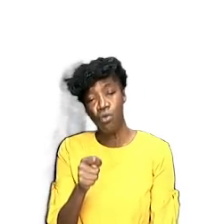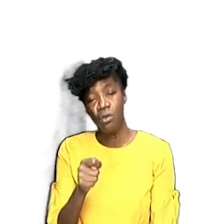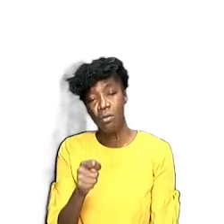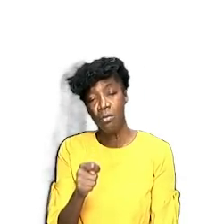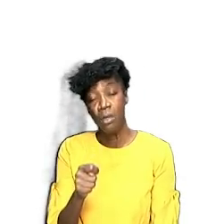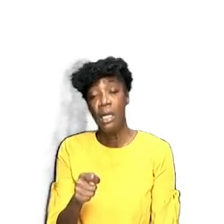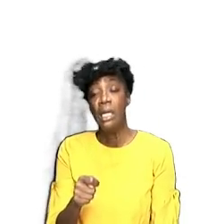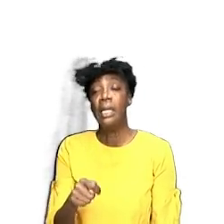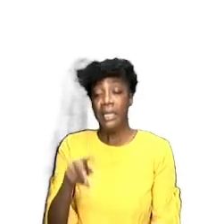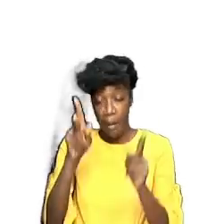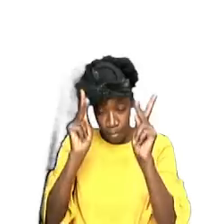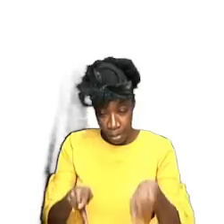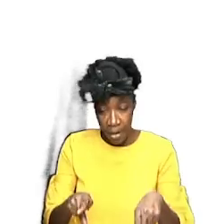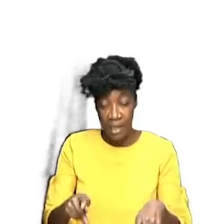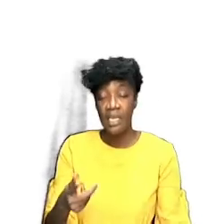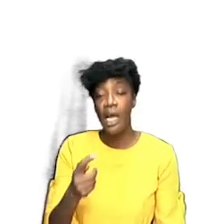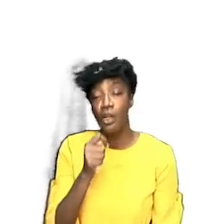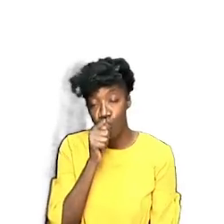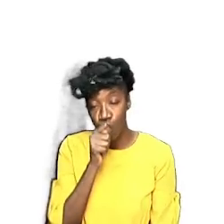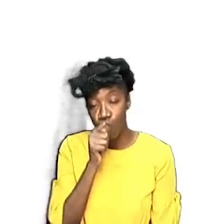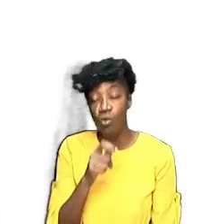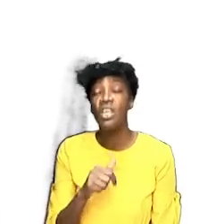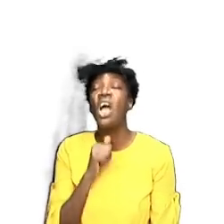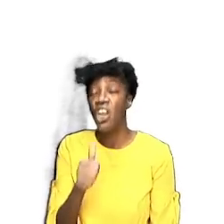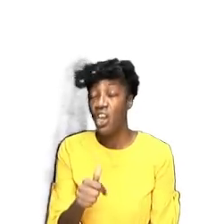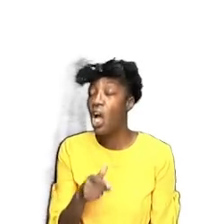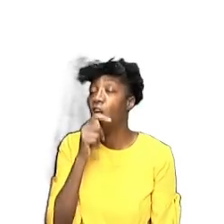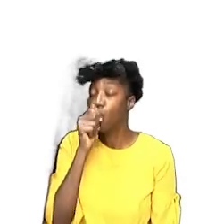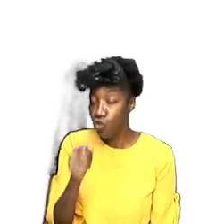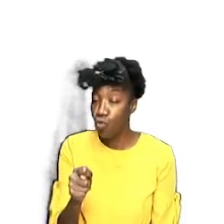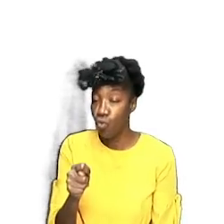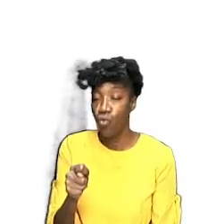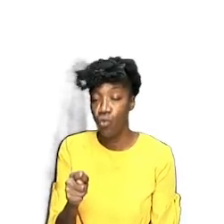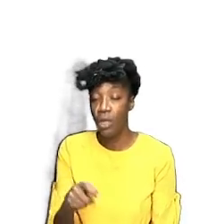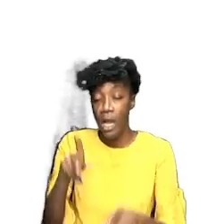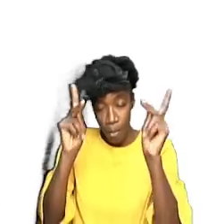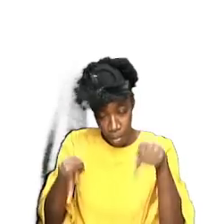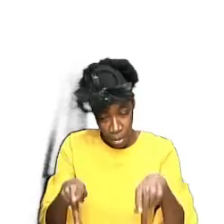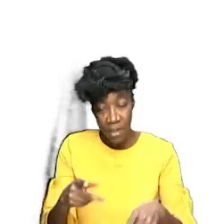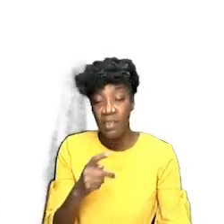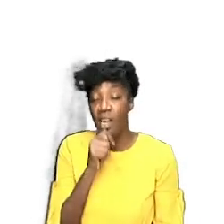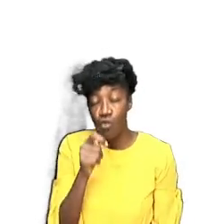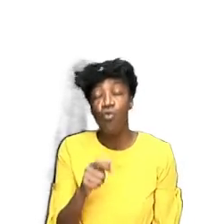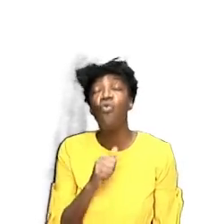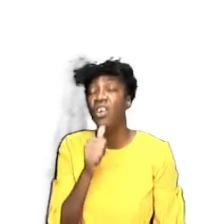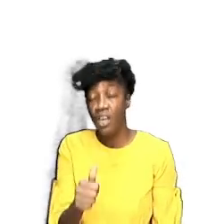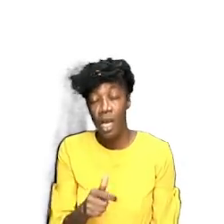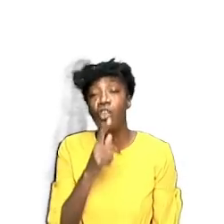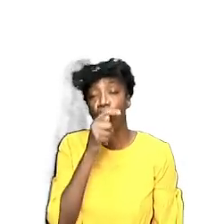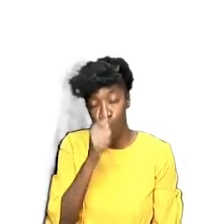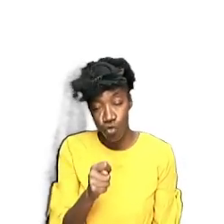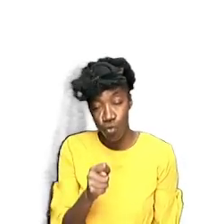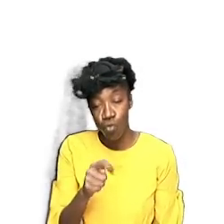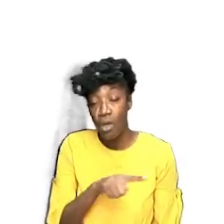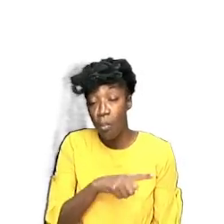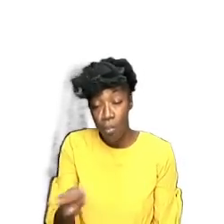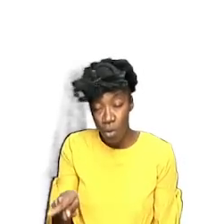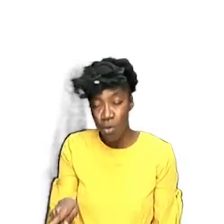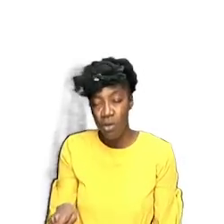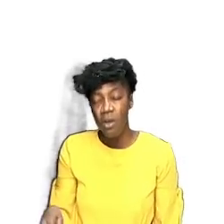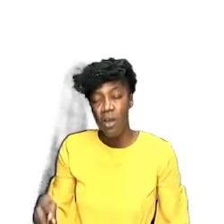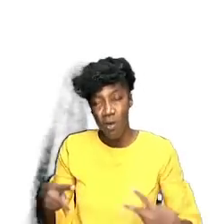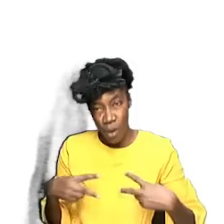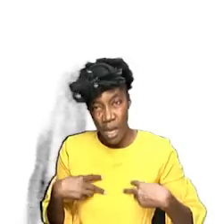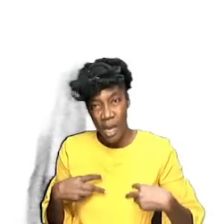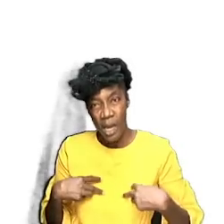term. That's not true. Amen. Because relative truth is not really truth. Amen. But we have